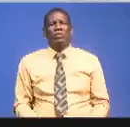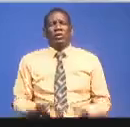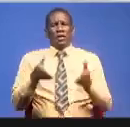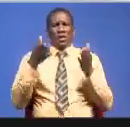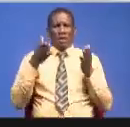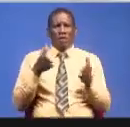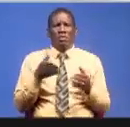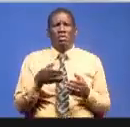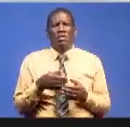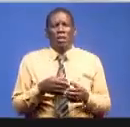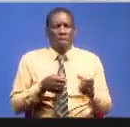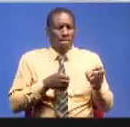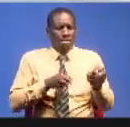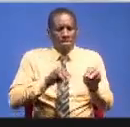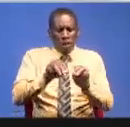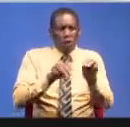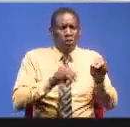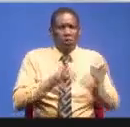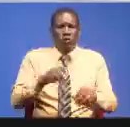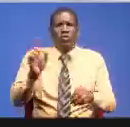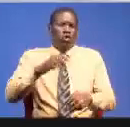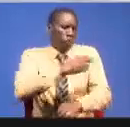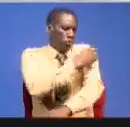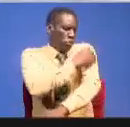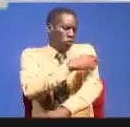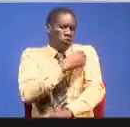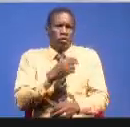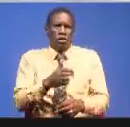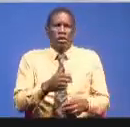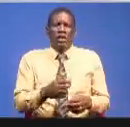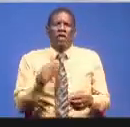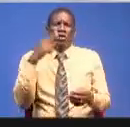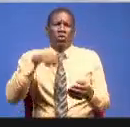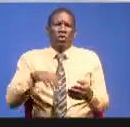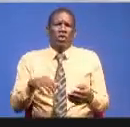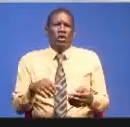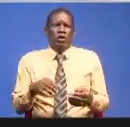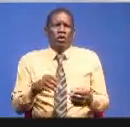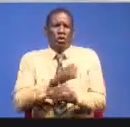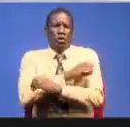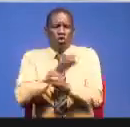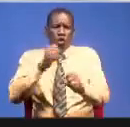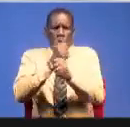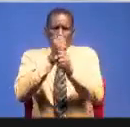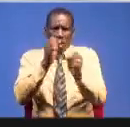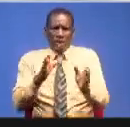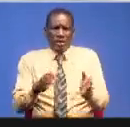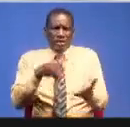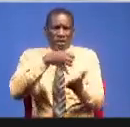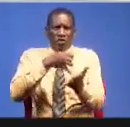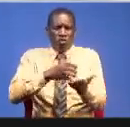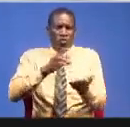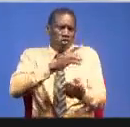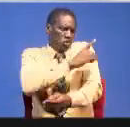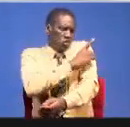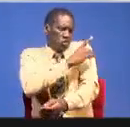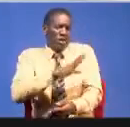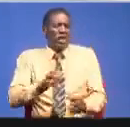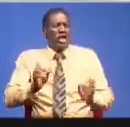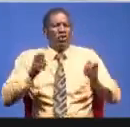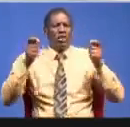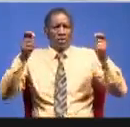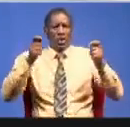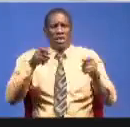Now, the management of Nairobi Hospital is refuting claims that any of its workers, including doctors, are on strike.